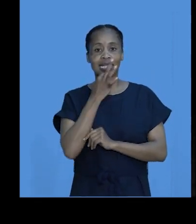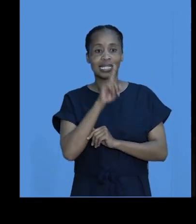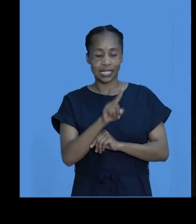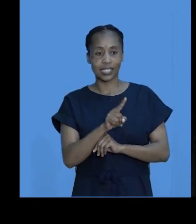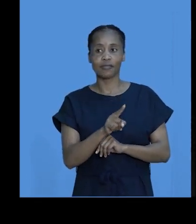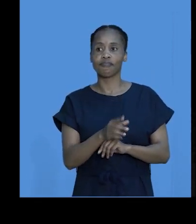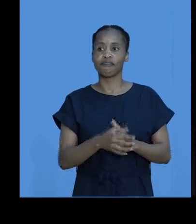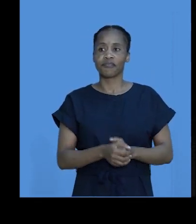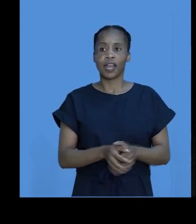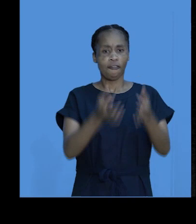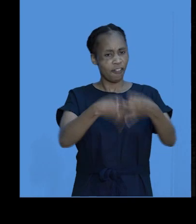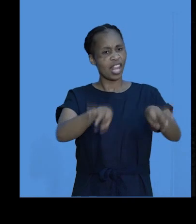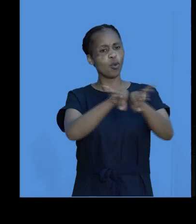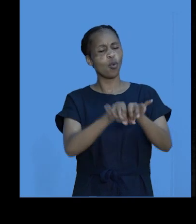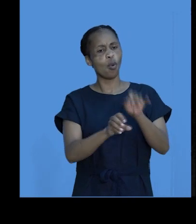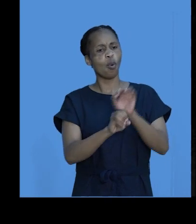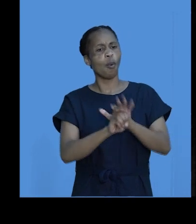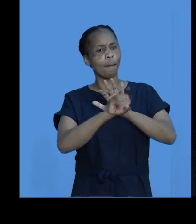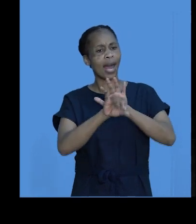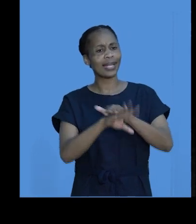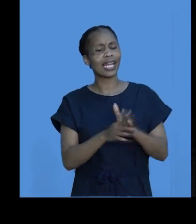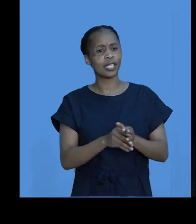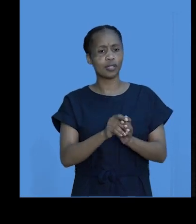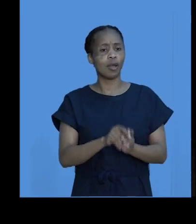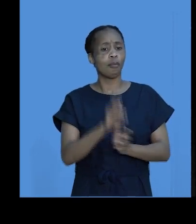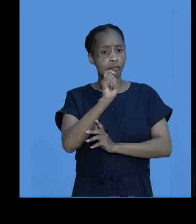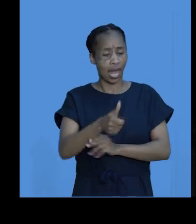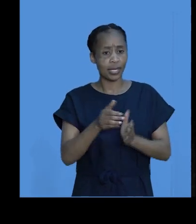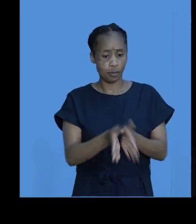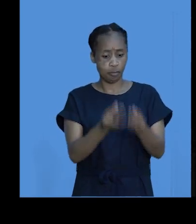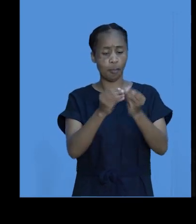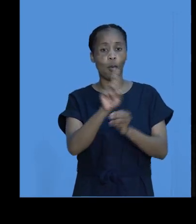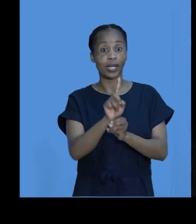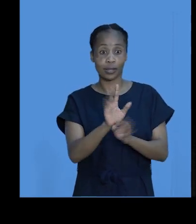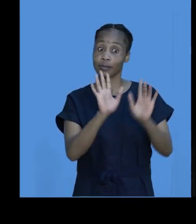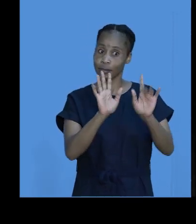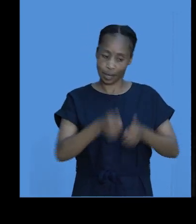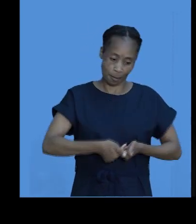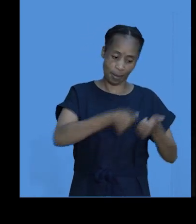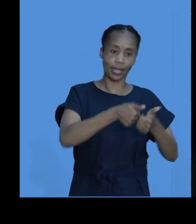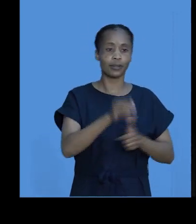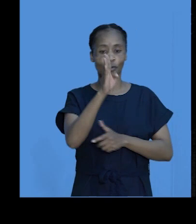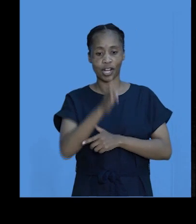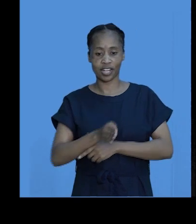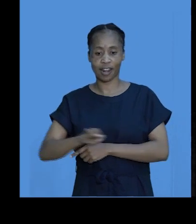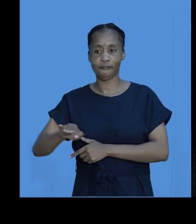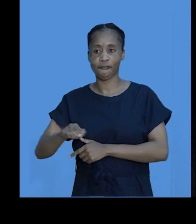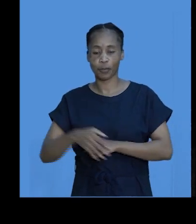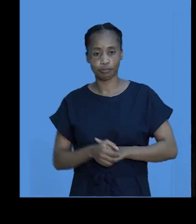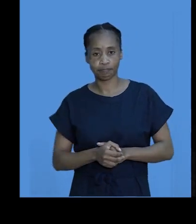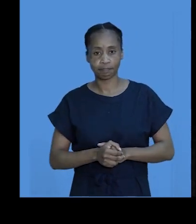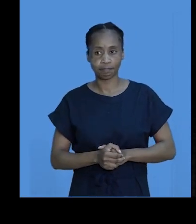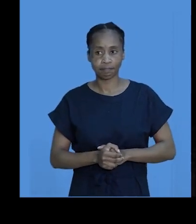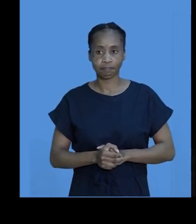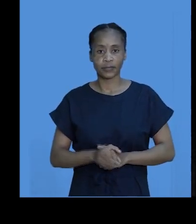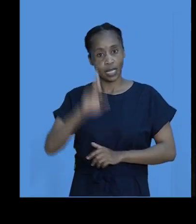the market price depicted. Give the value of the market price depicted. Let's go look at the graph again. There is